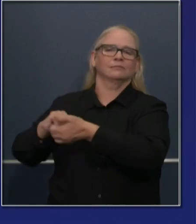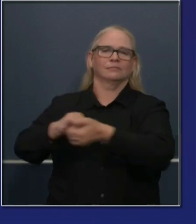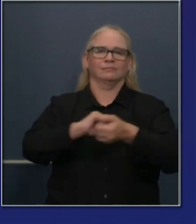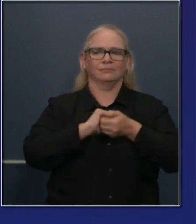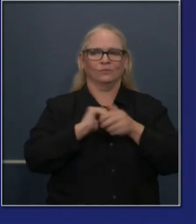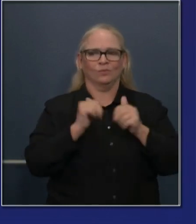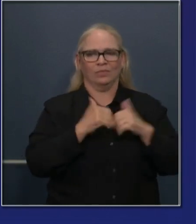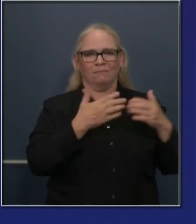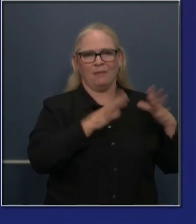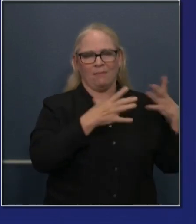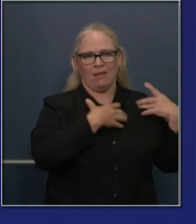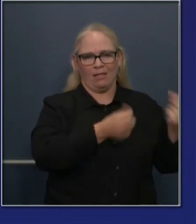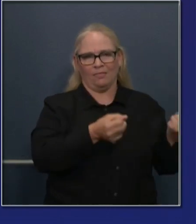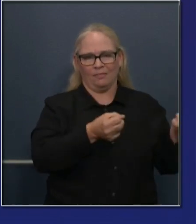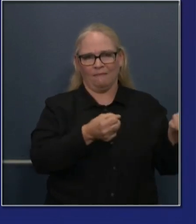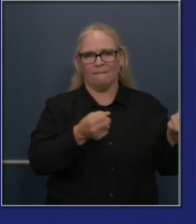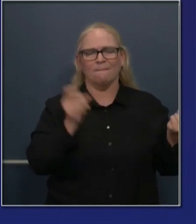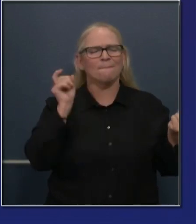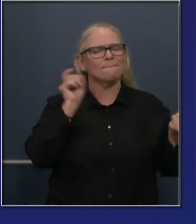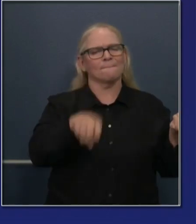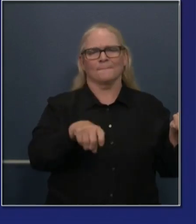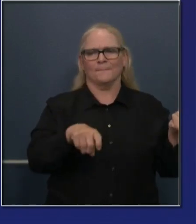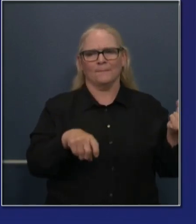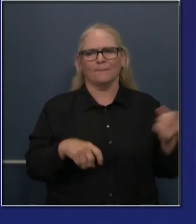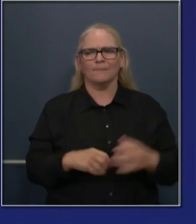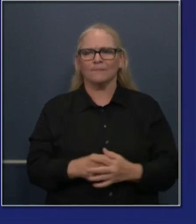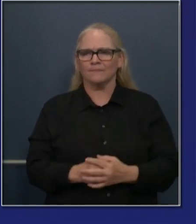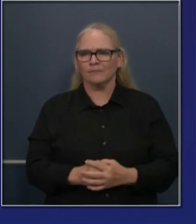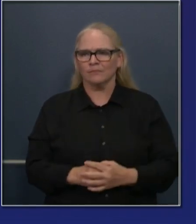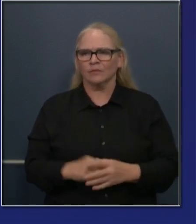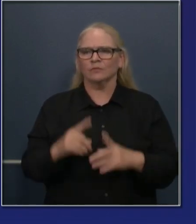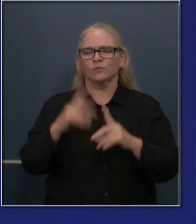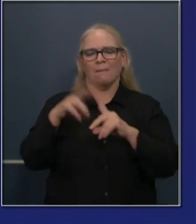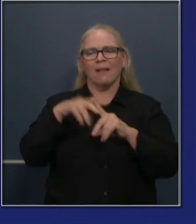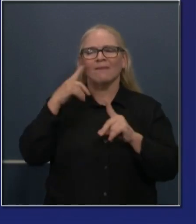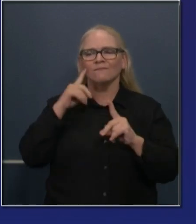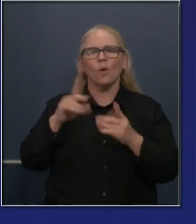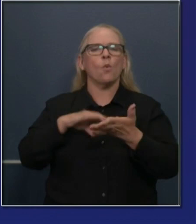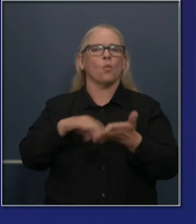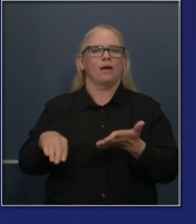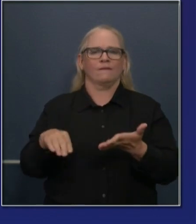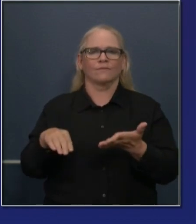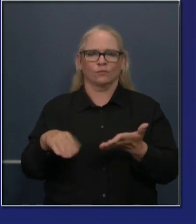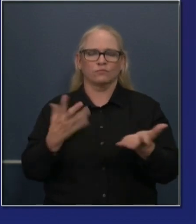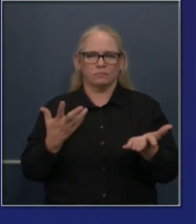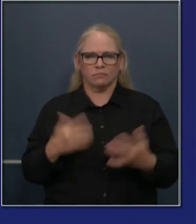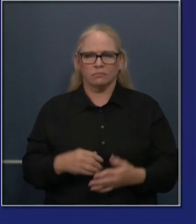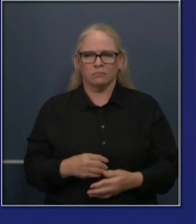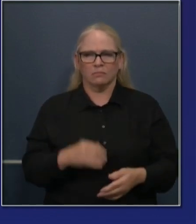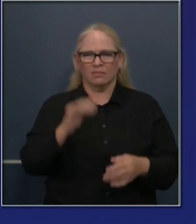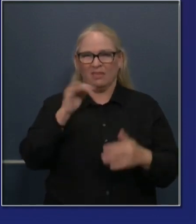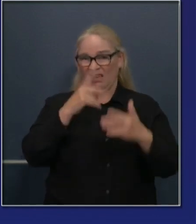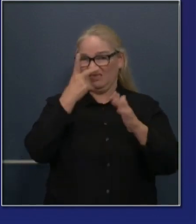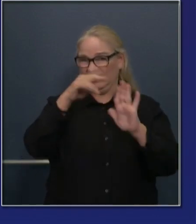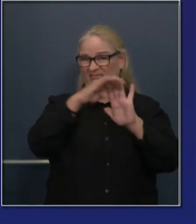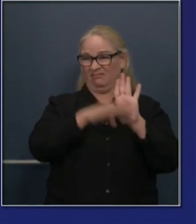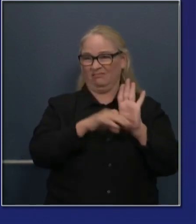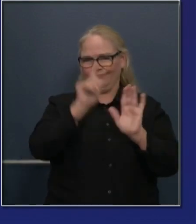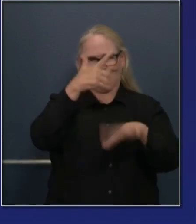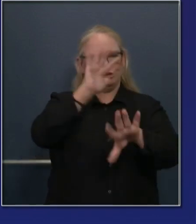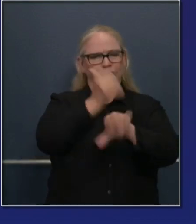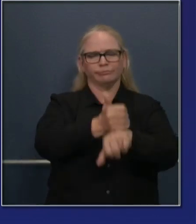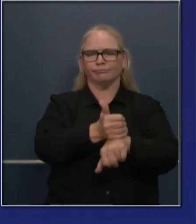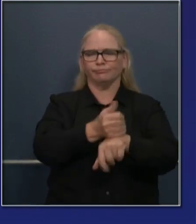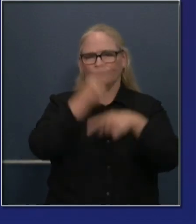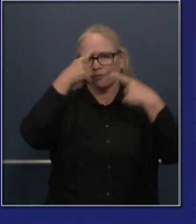that waiver process. And so that's the framework that we've laid out. That's the guidance that we put up